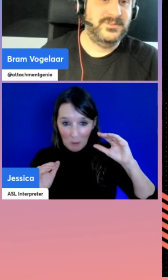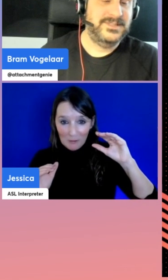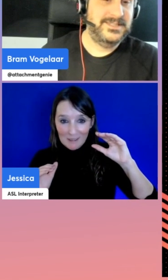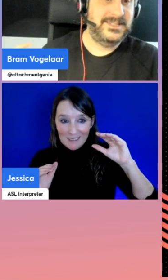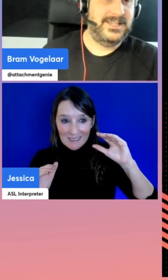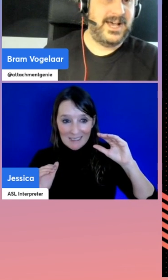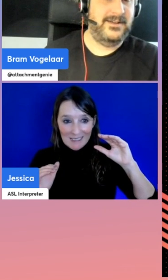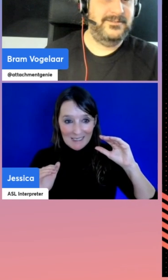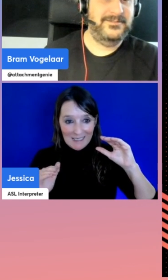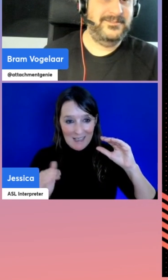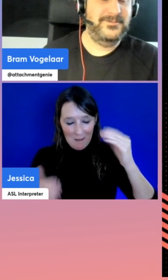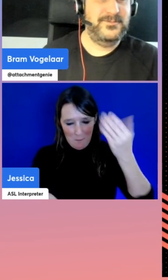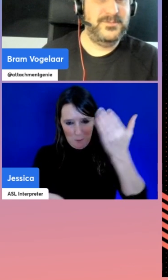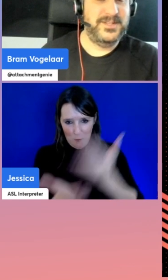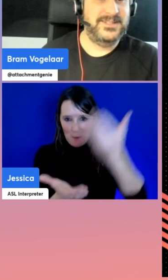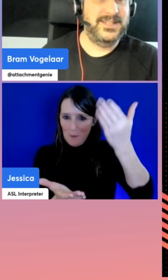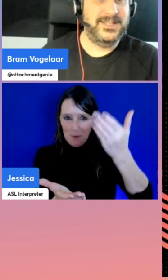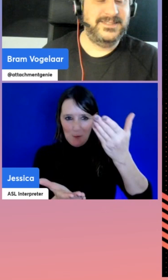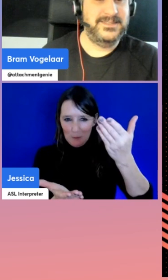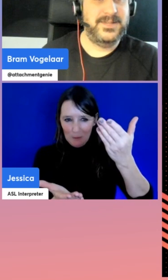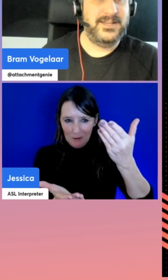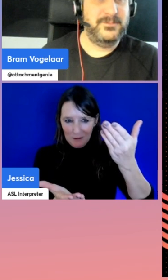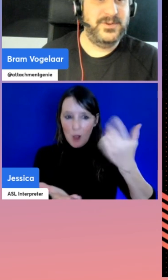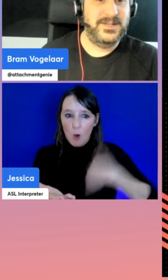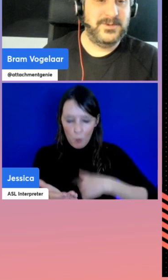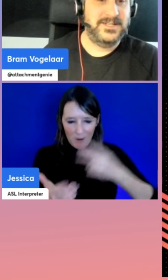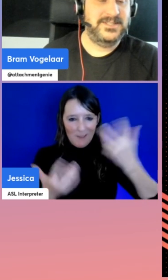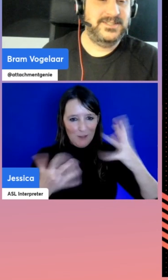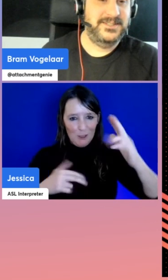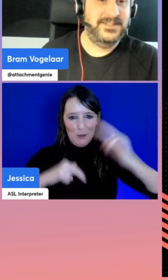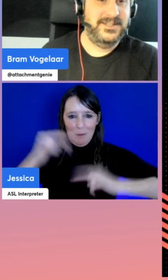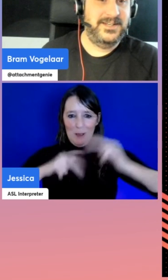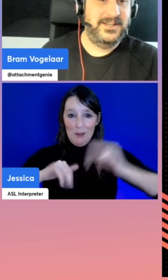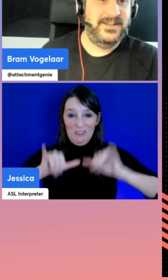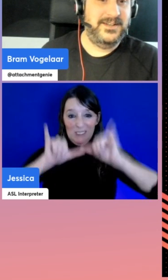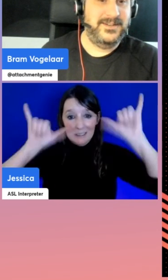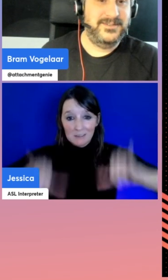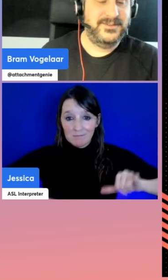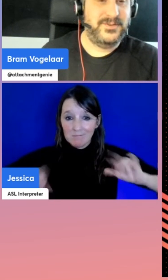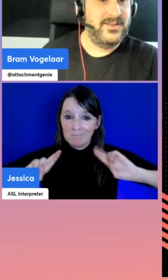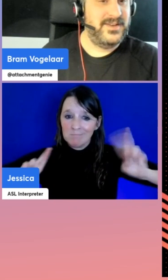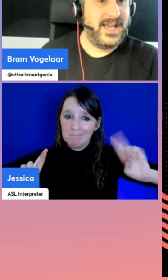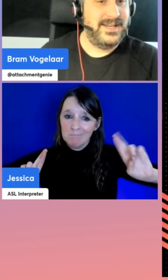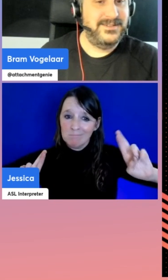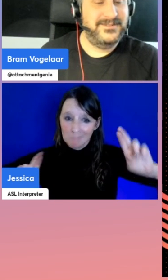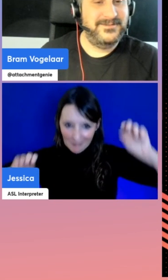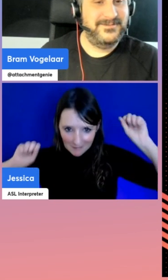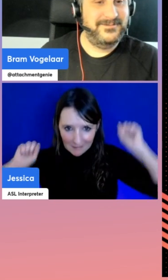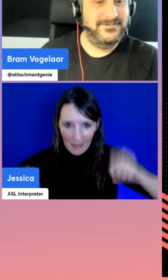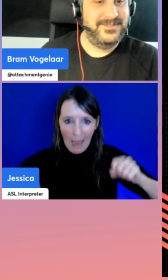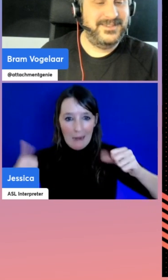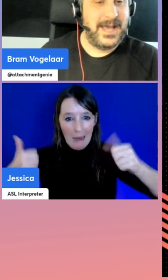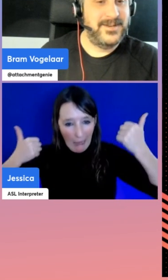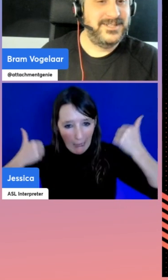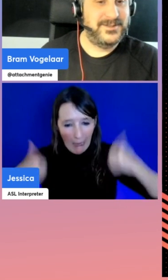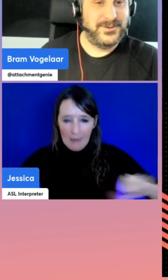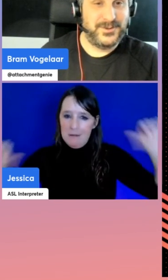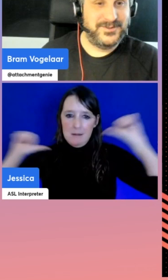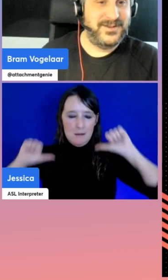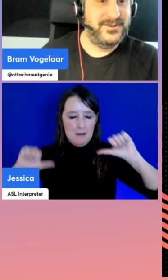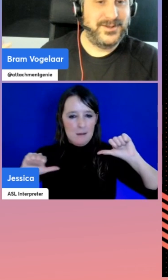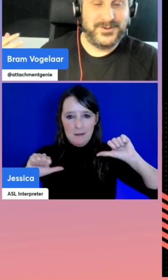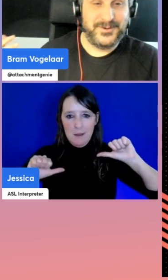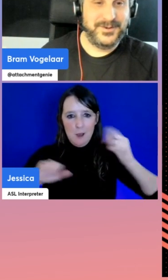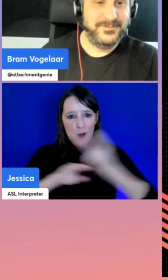I've proven that we build a system that can pretty much survive any damage